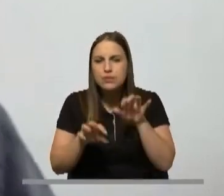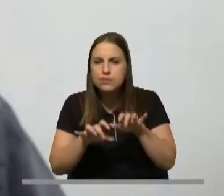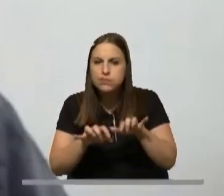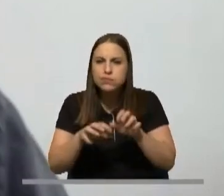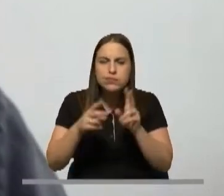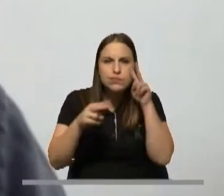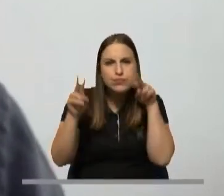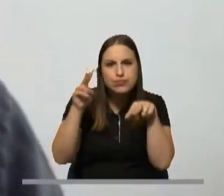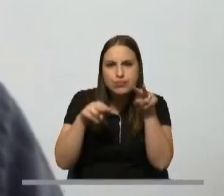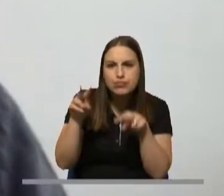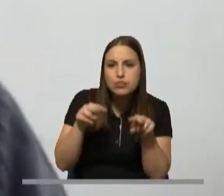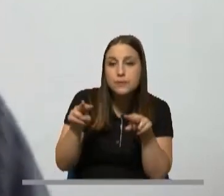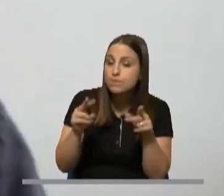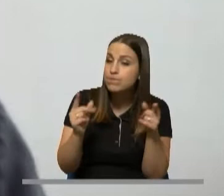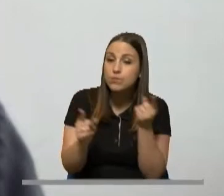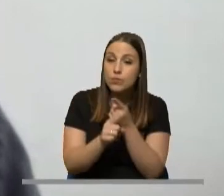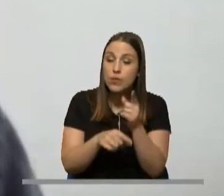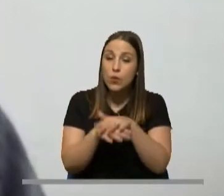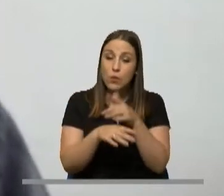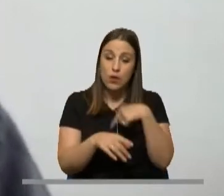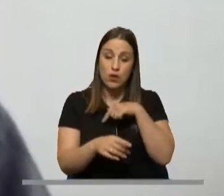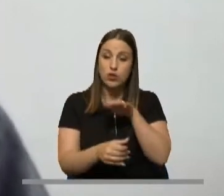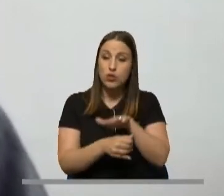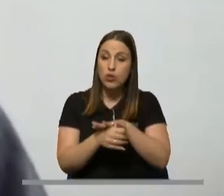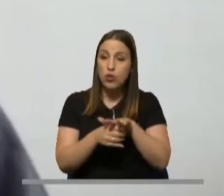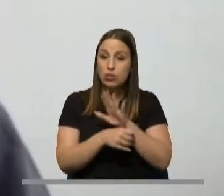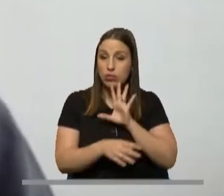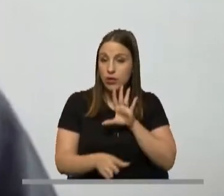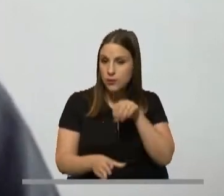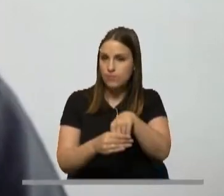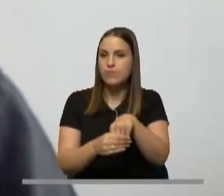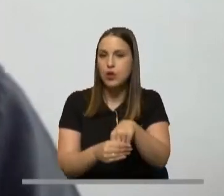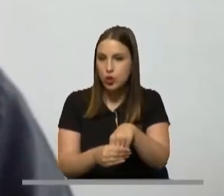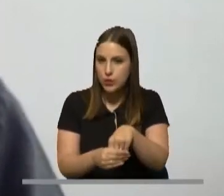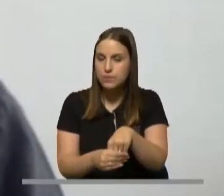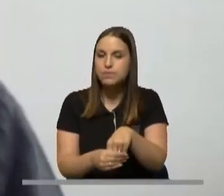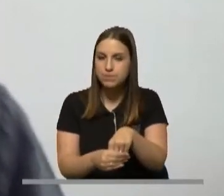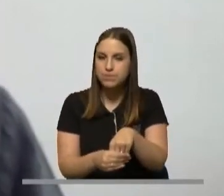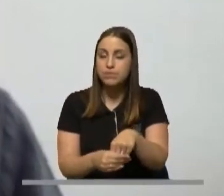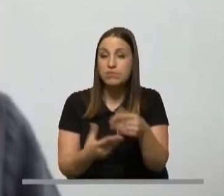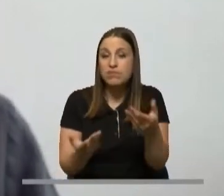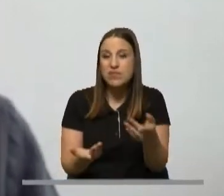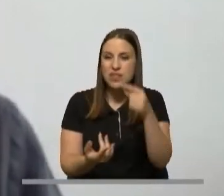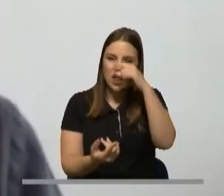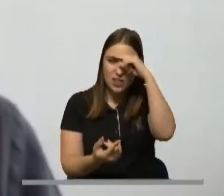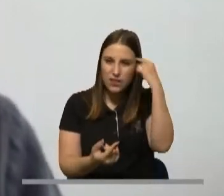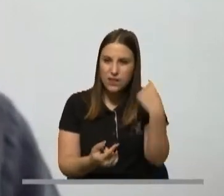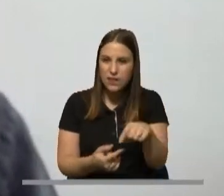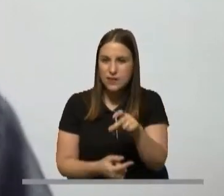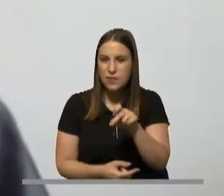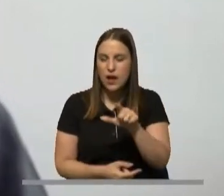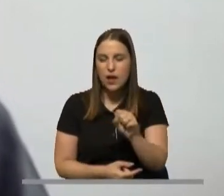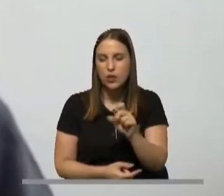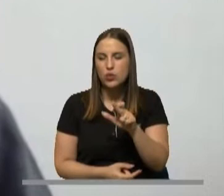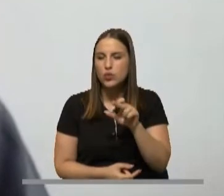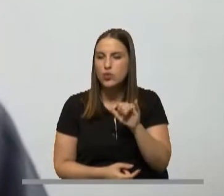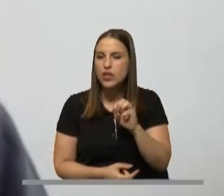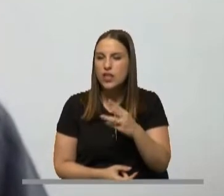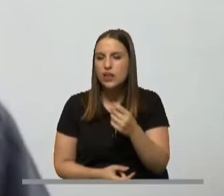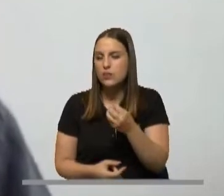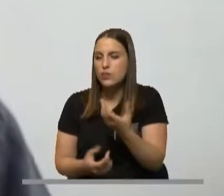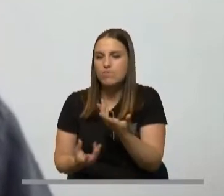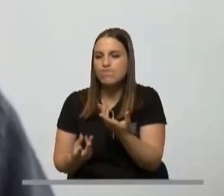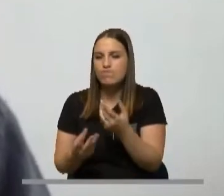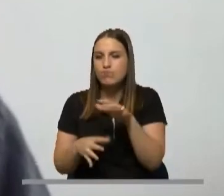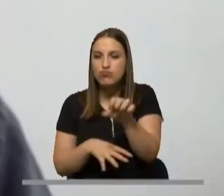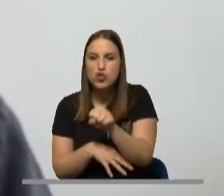it is because we take the context into account, something that is difficult for an algorithm or data analytics